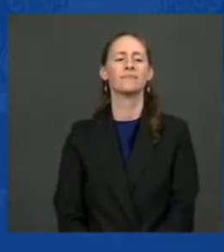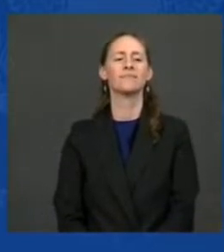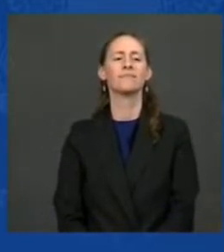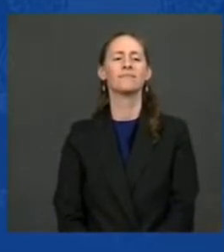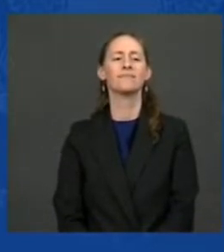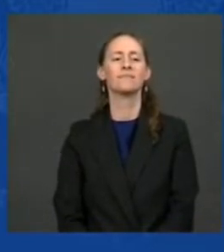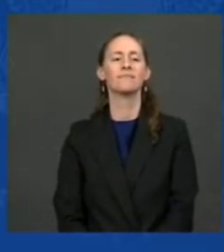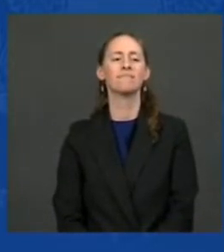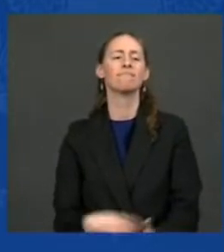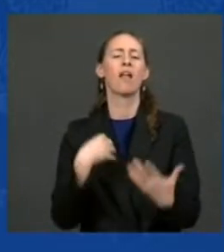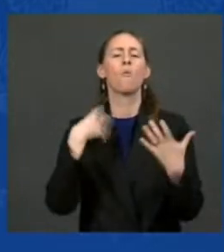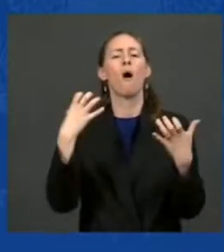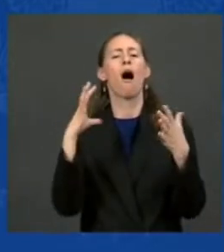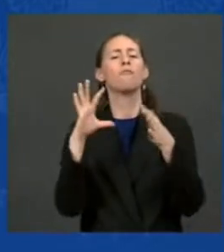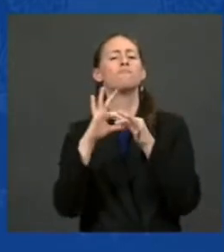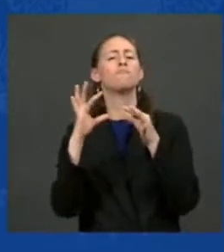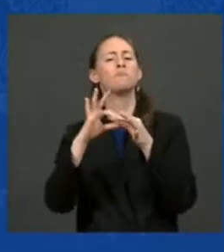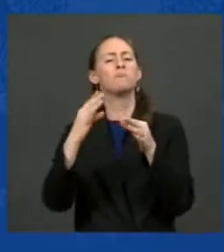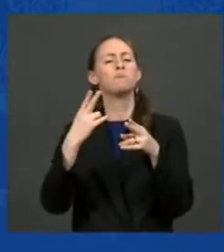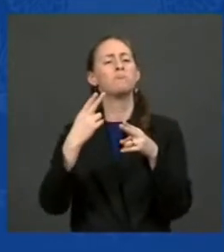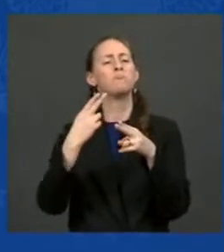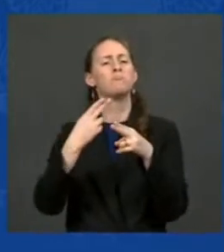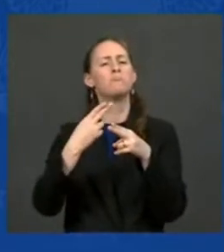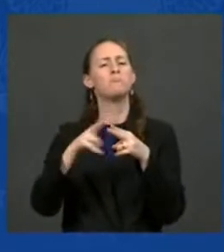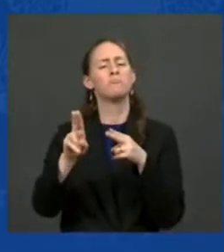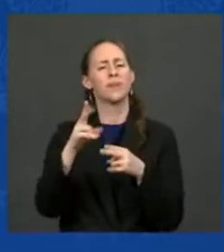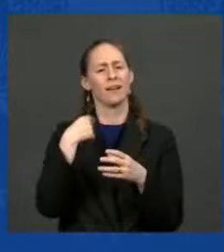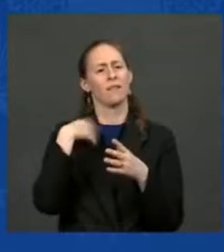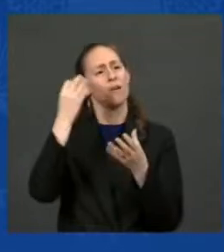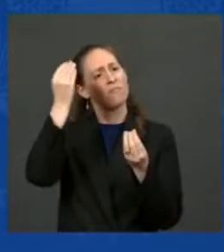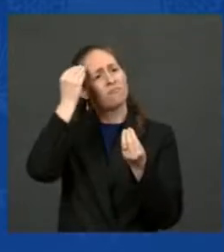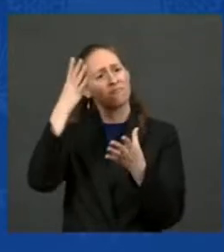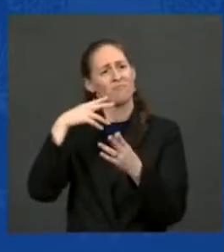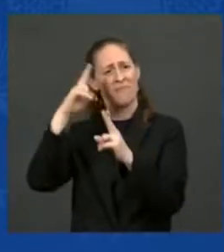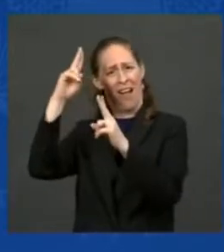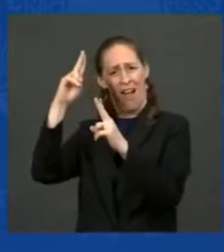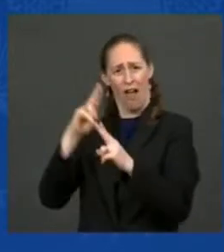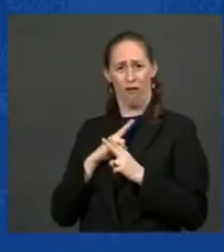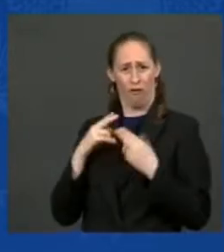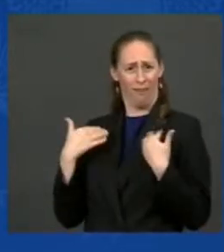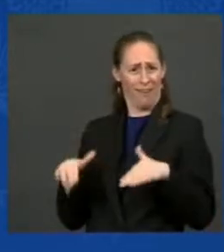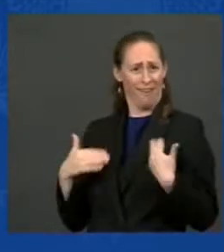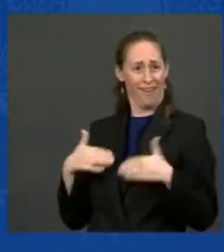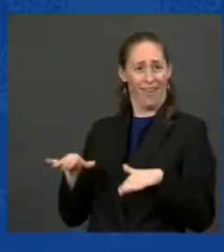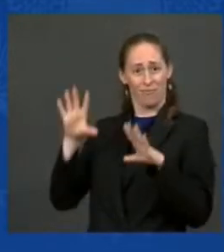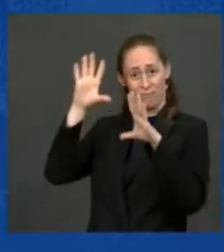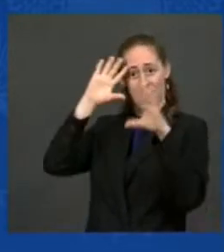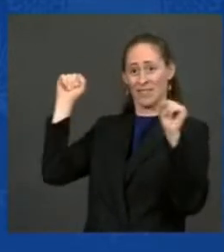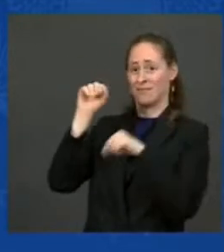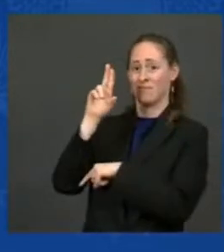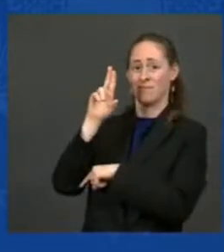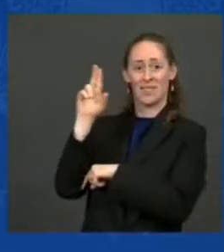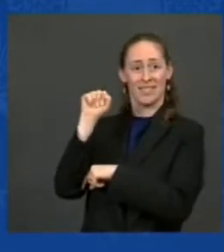brief remarks here, because this is a great honor to have the President of the United States on our campus here and in our state.